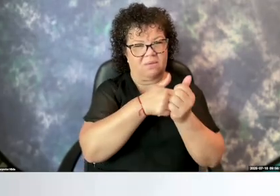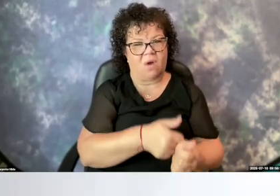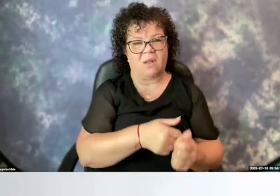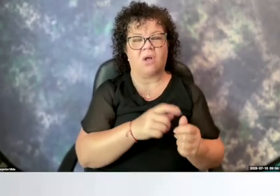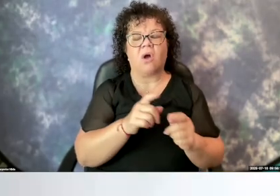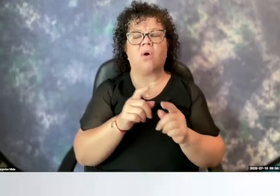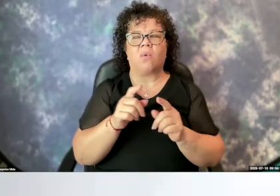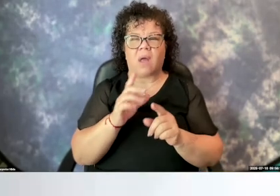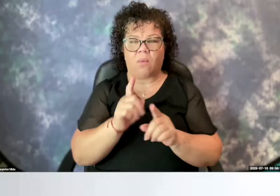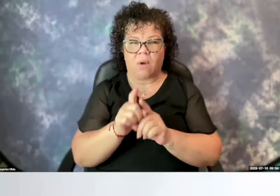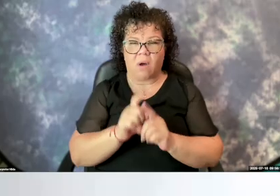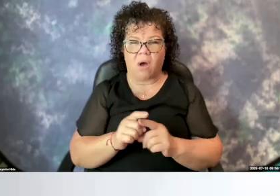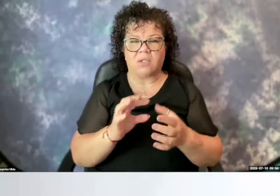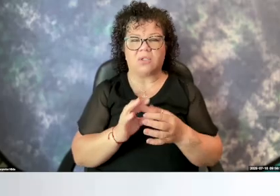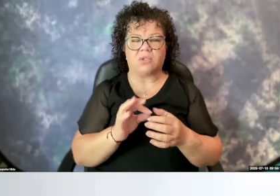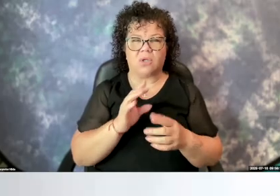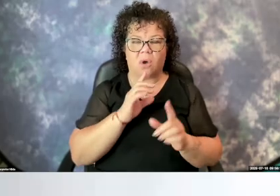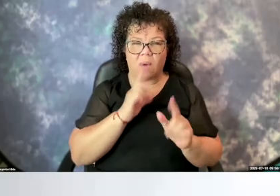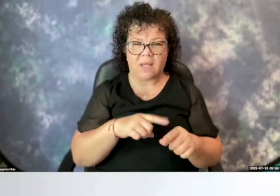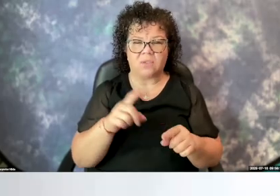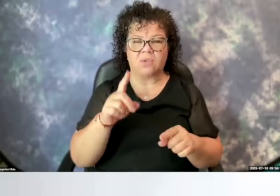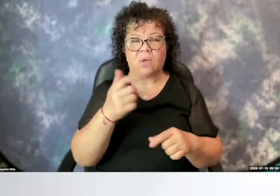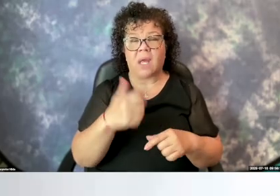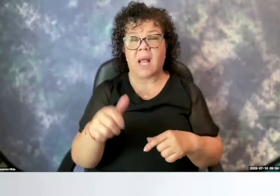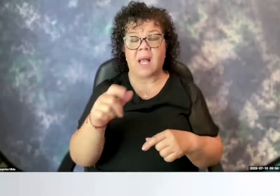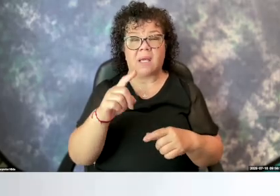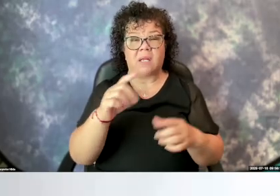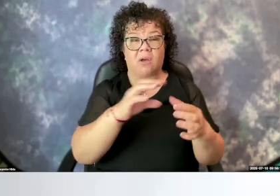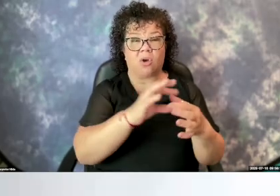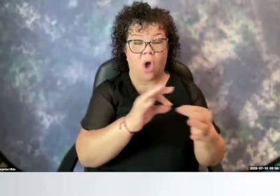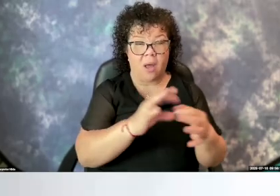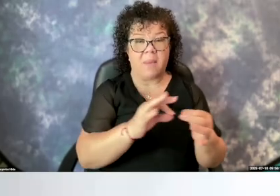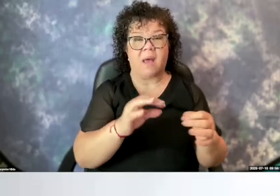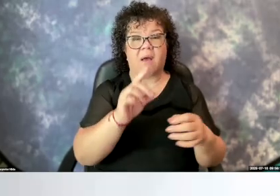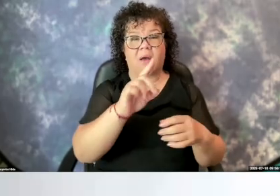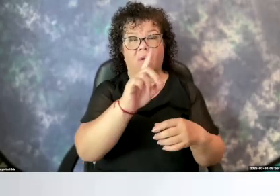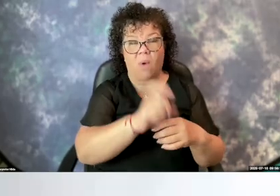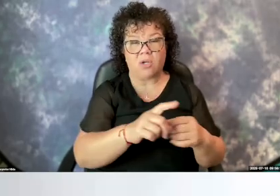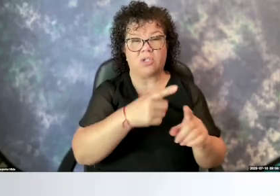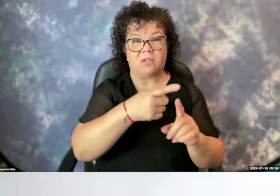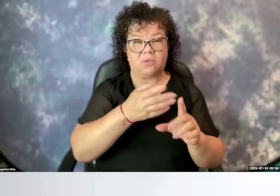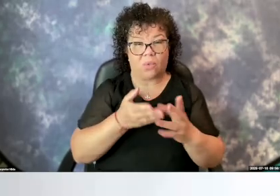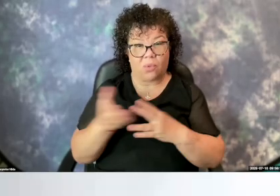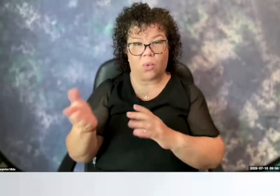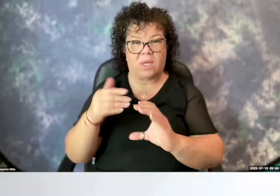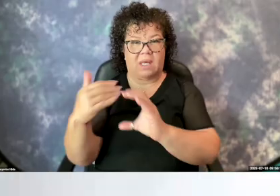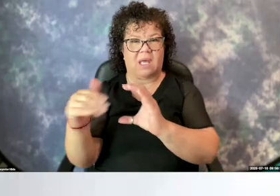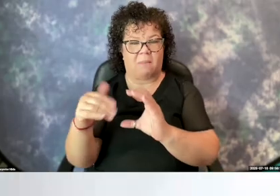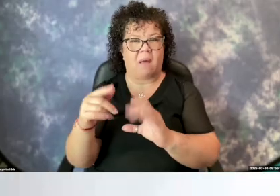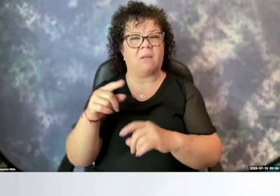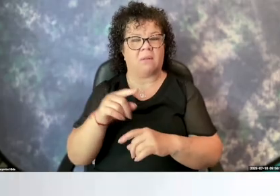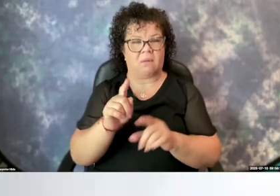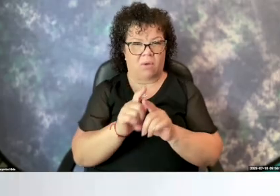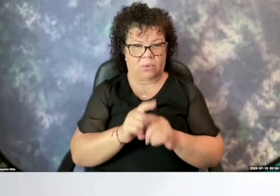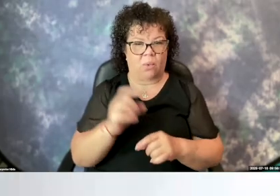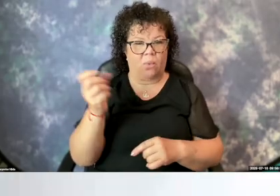address questions and comments that are coming in through email later on in the workshop as well, in the interest of time.